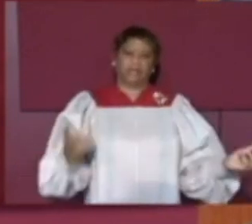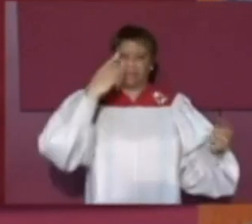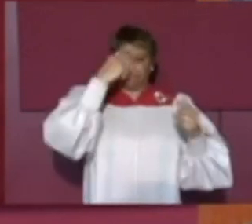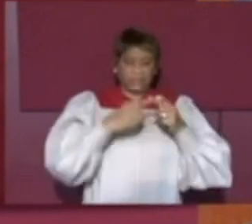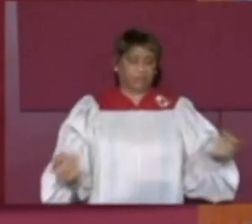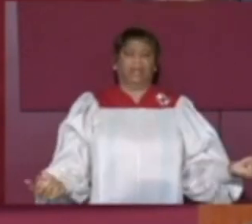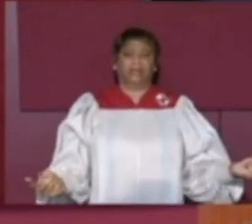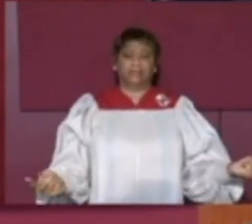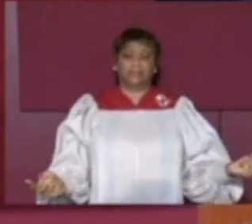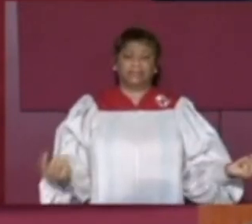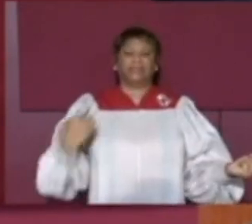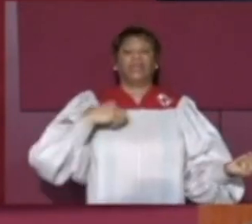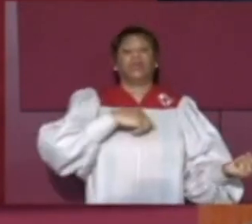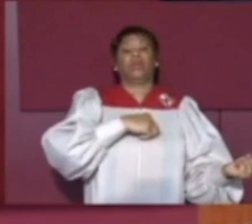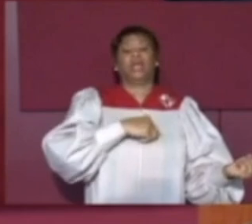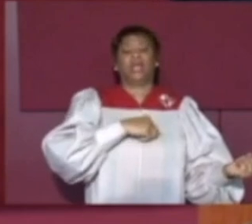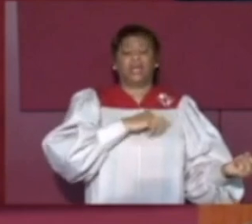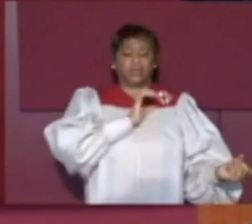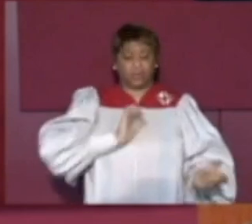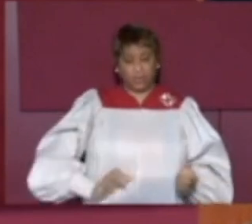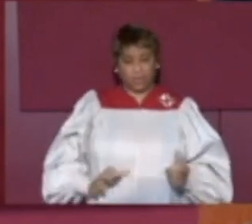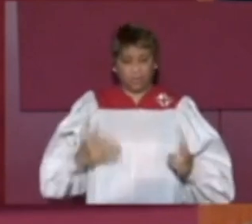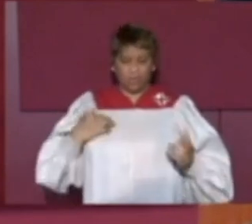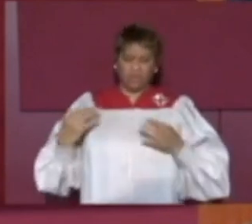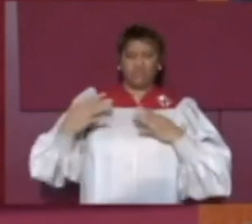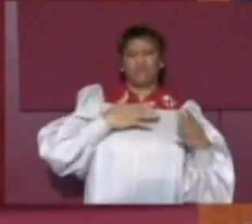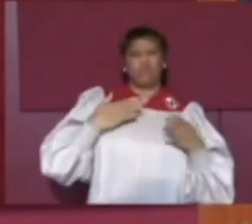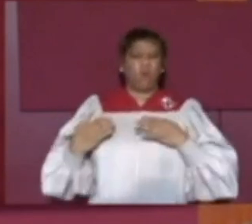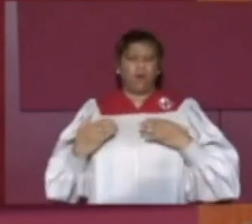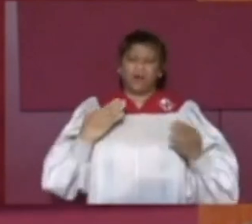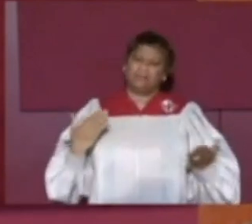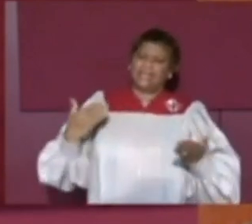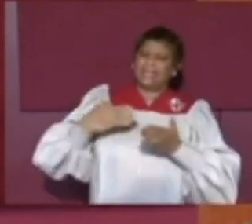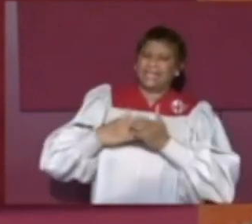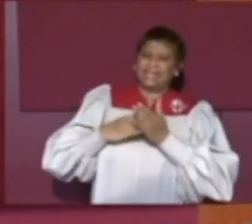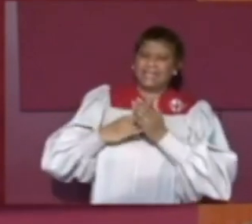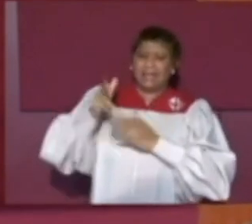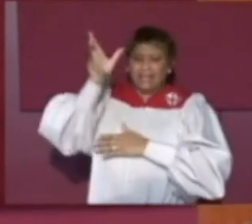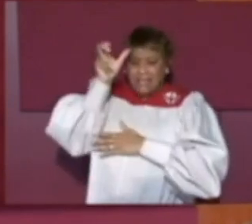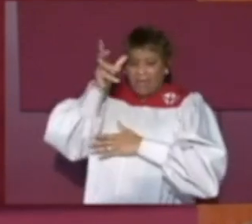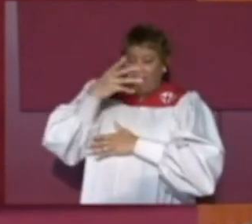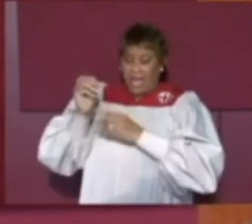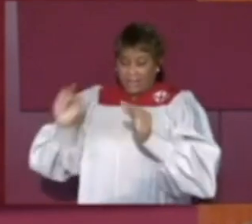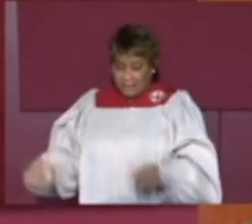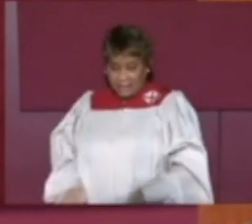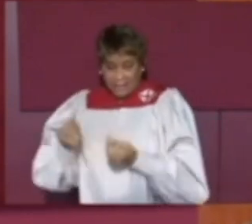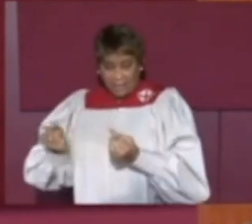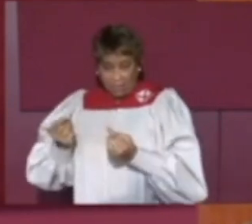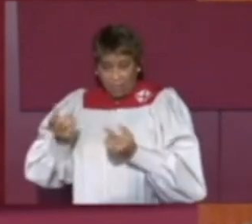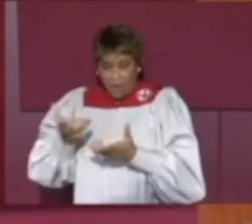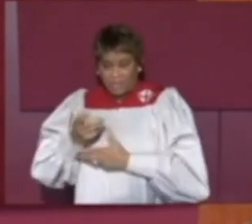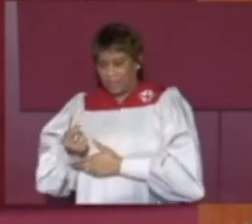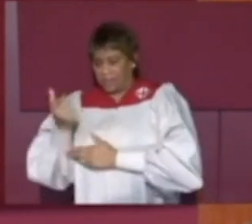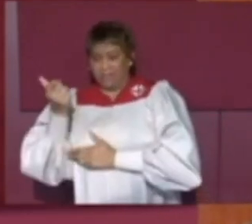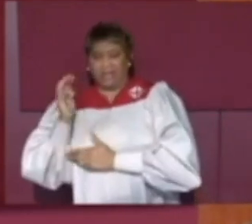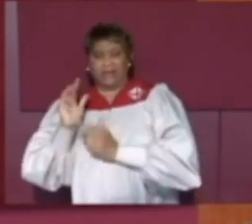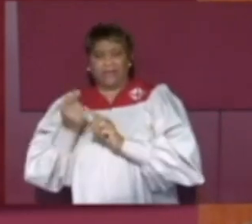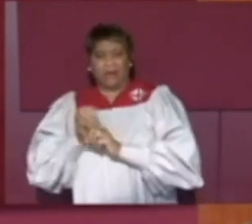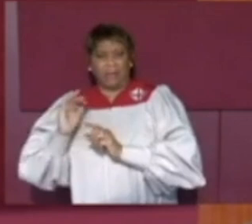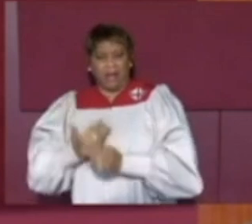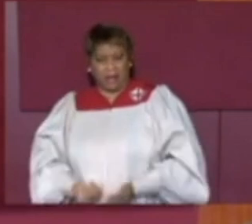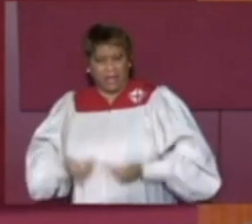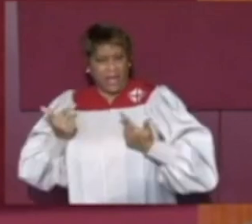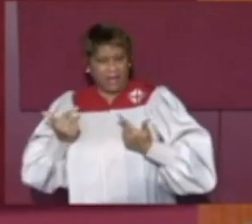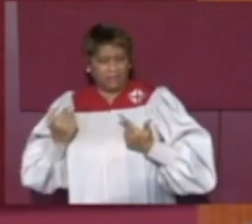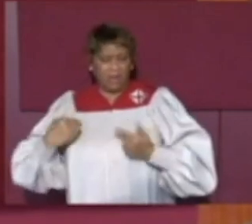And as Christians, we war against the adversary. We war against sin. We want to get it out of our lives, but we're not